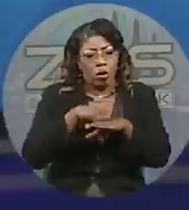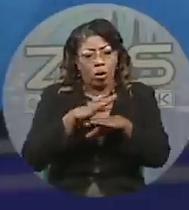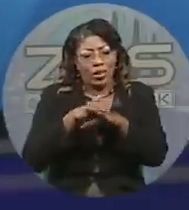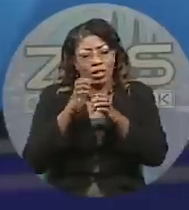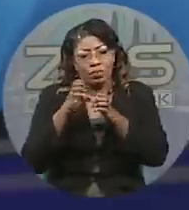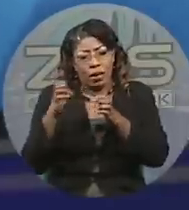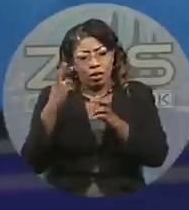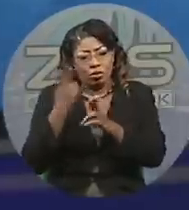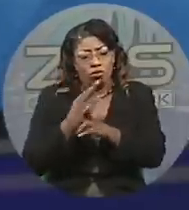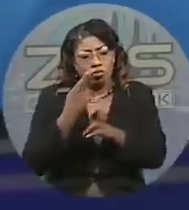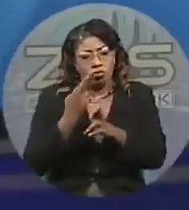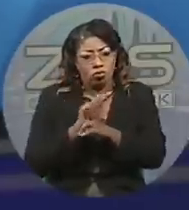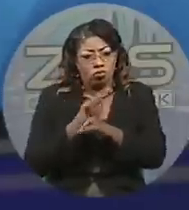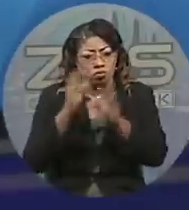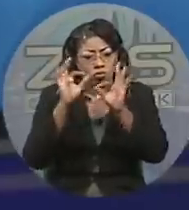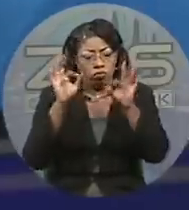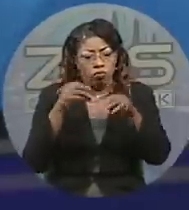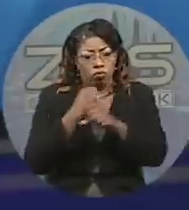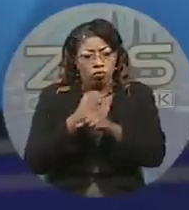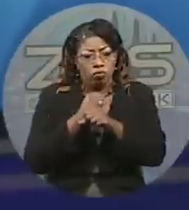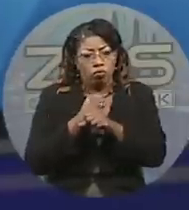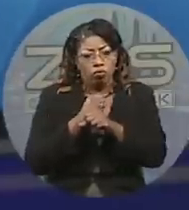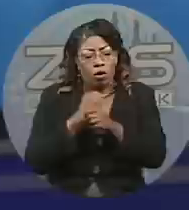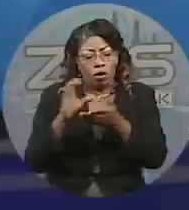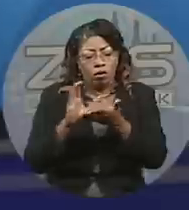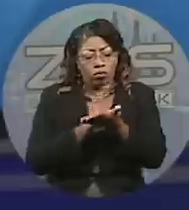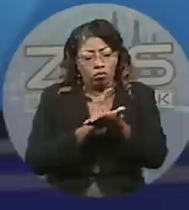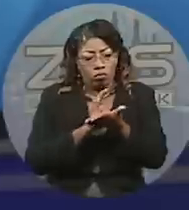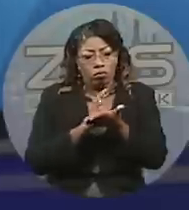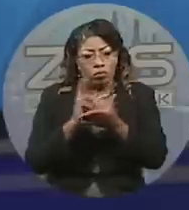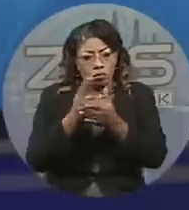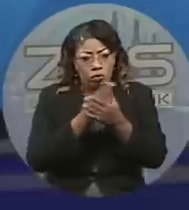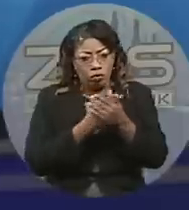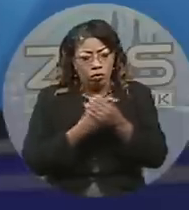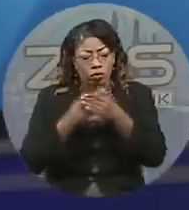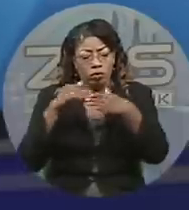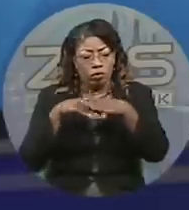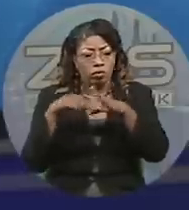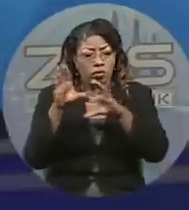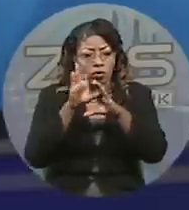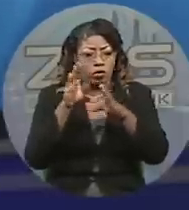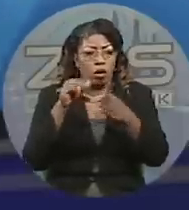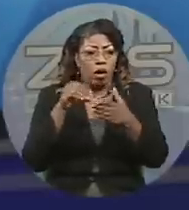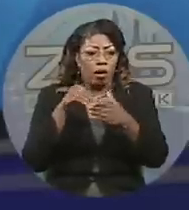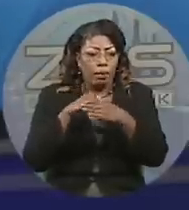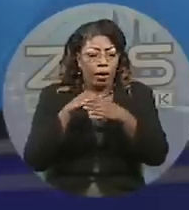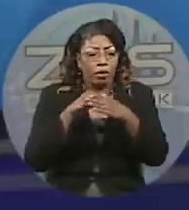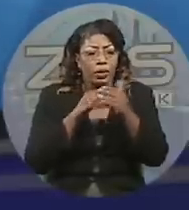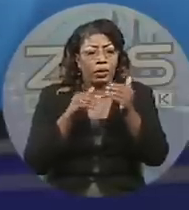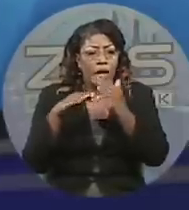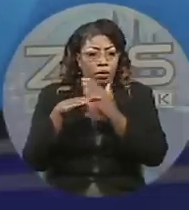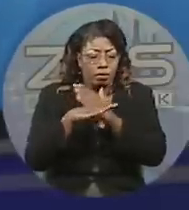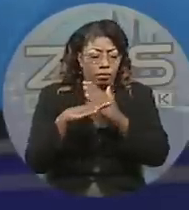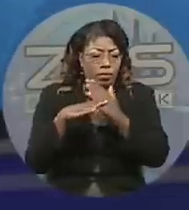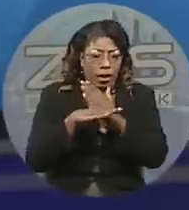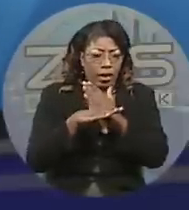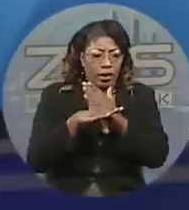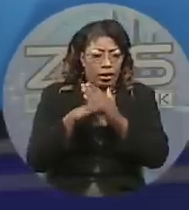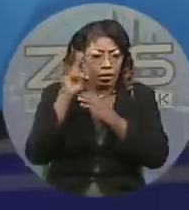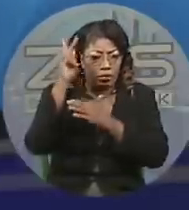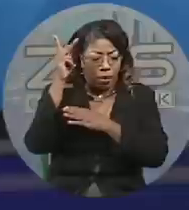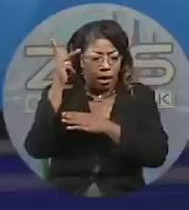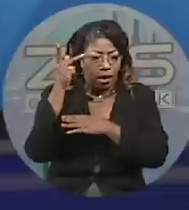the regulatory framework of the credit union industry under the central bank were passed in its entirety in Parliament late Wednesday